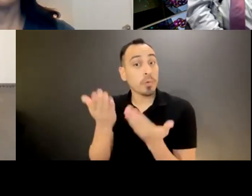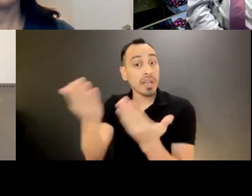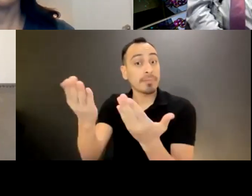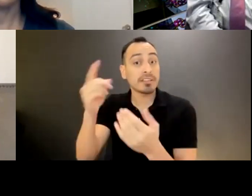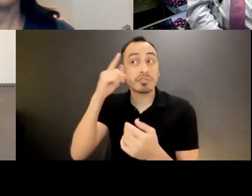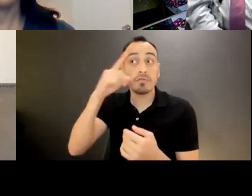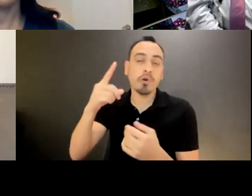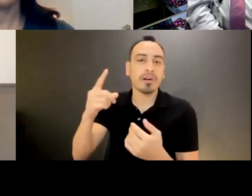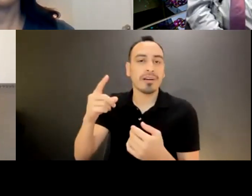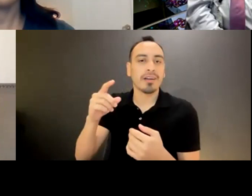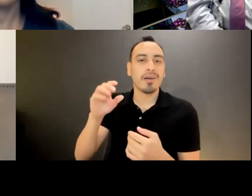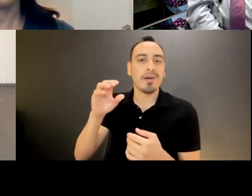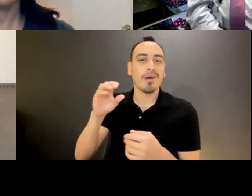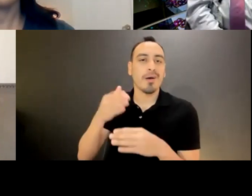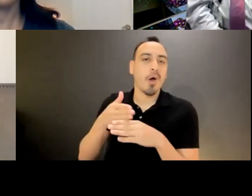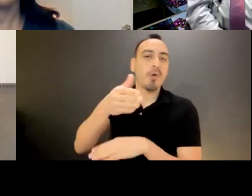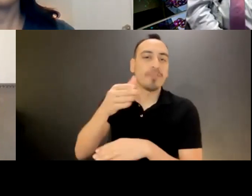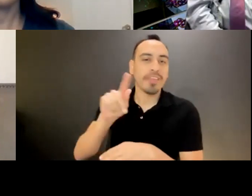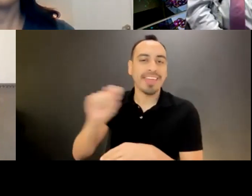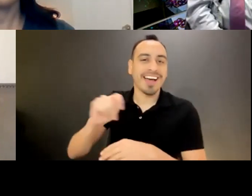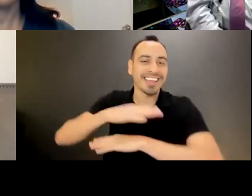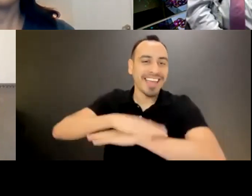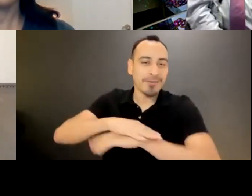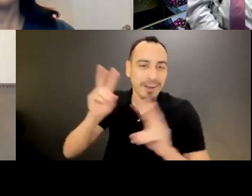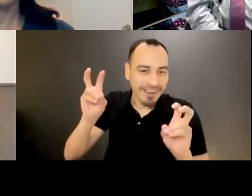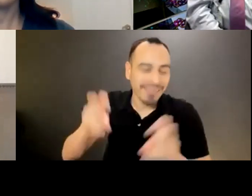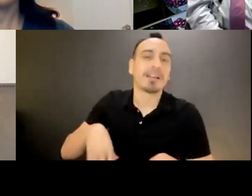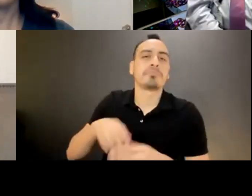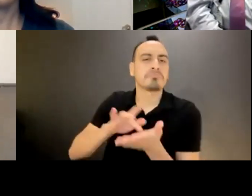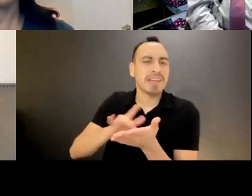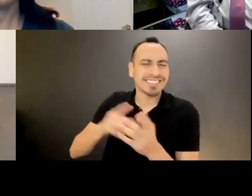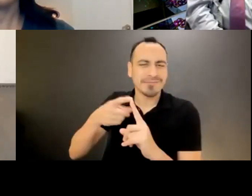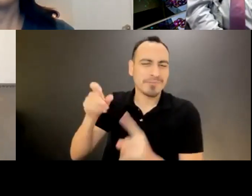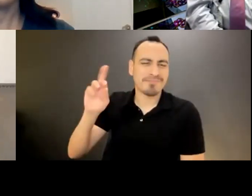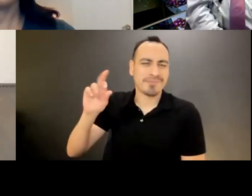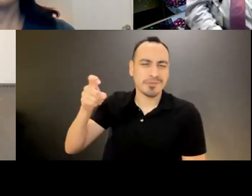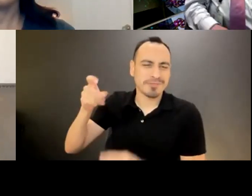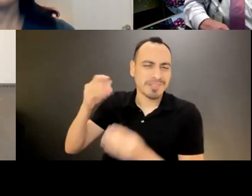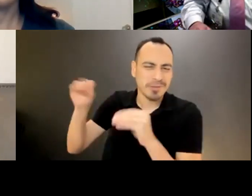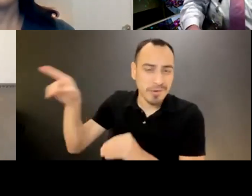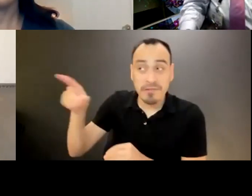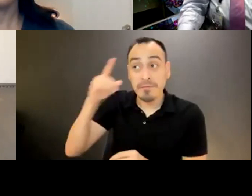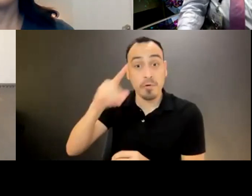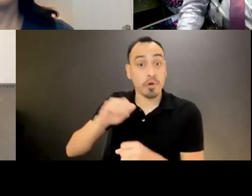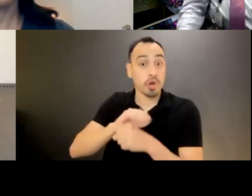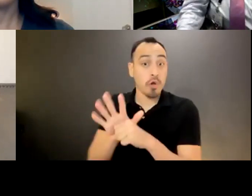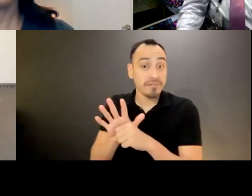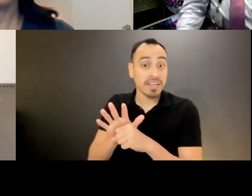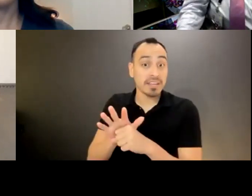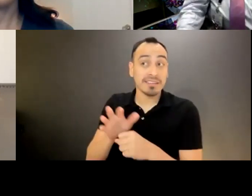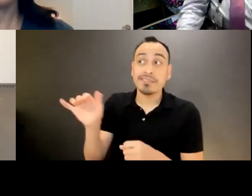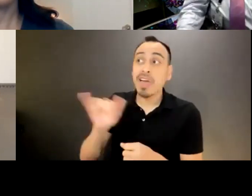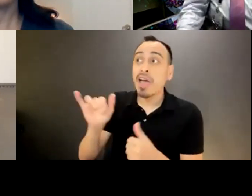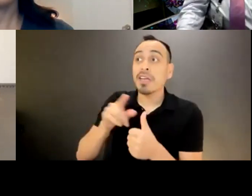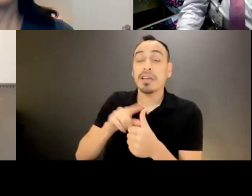over-the-counter supplements treatment for people who are waiting for COVID results, such as zinc, vitamin